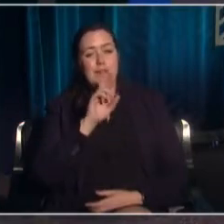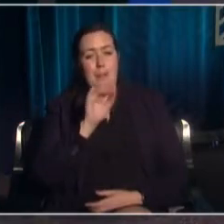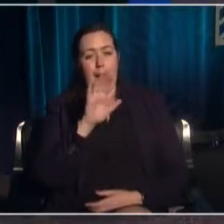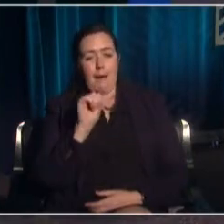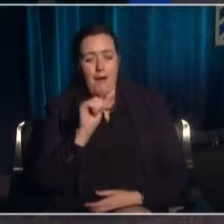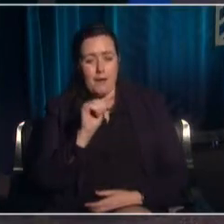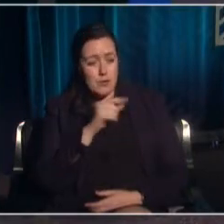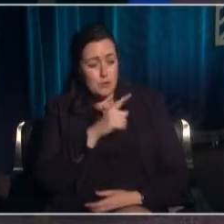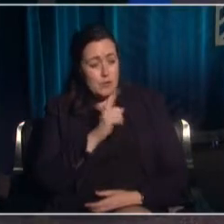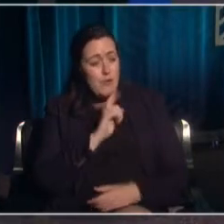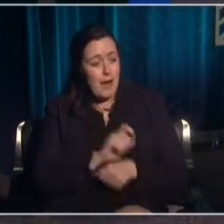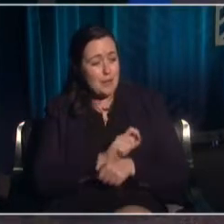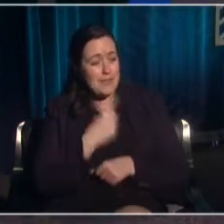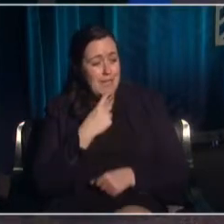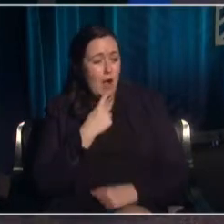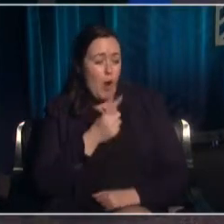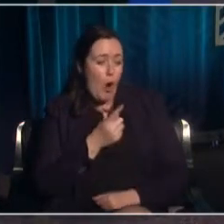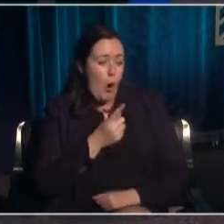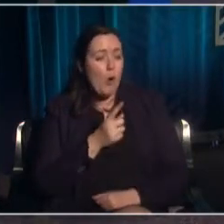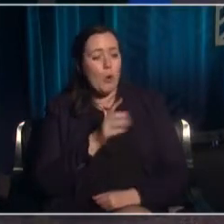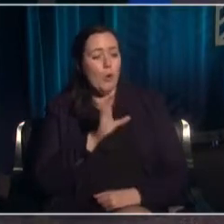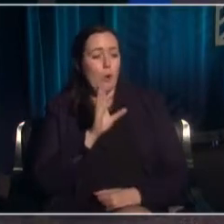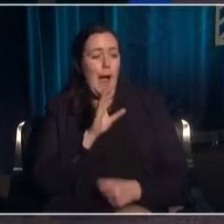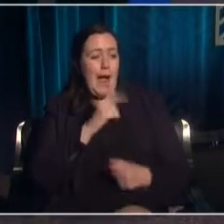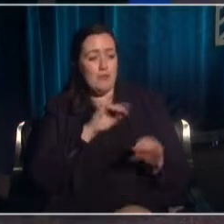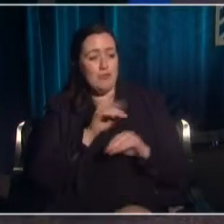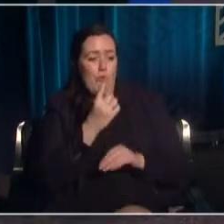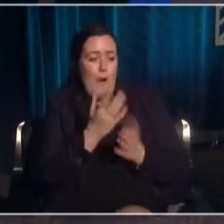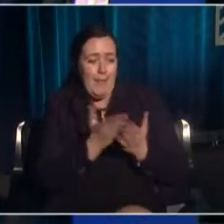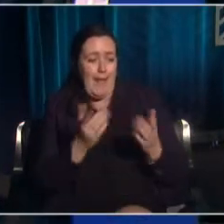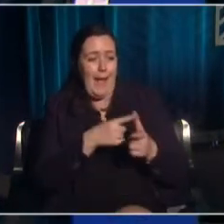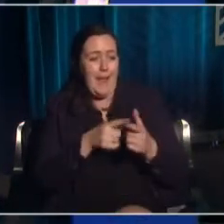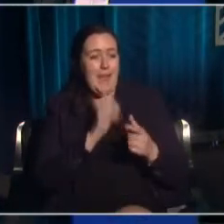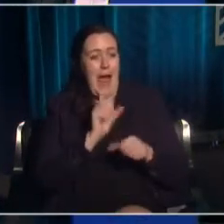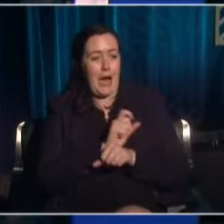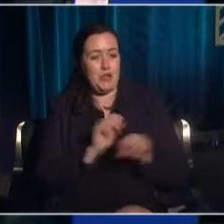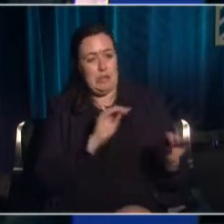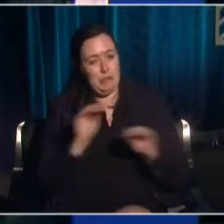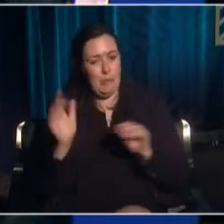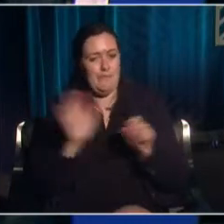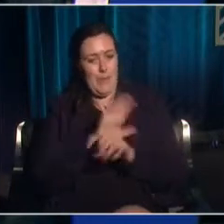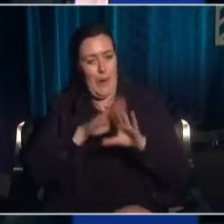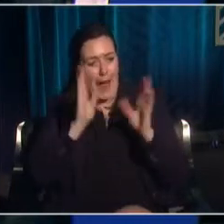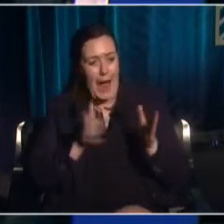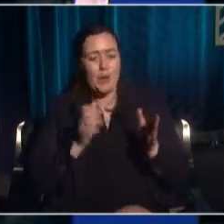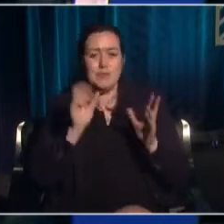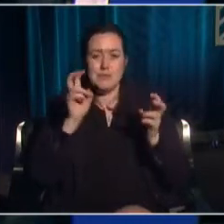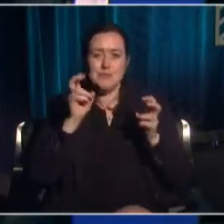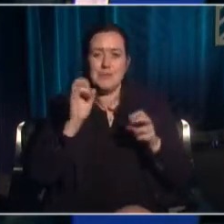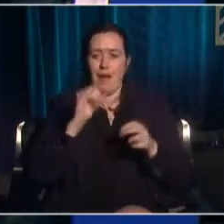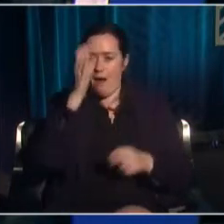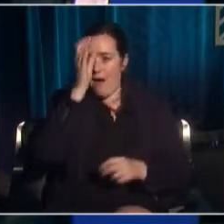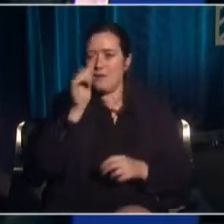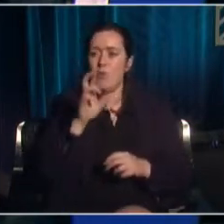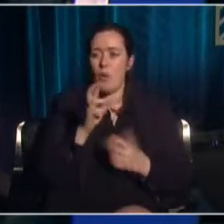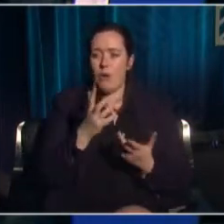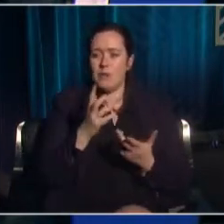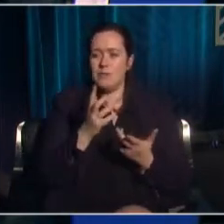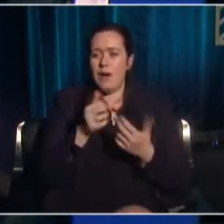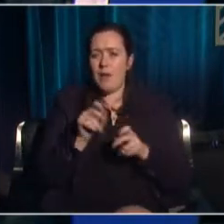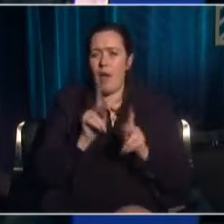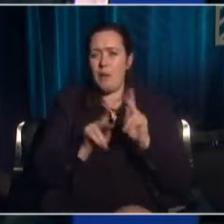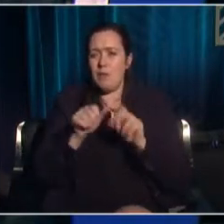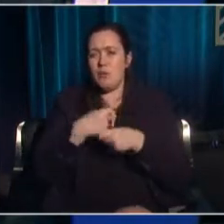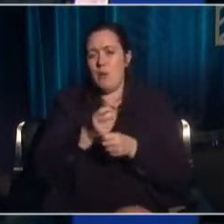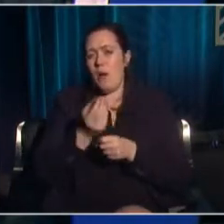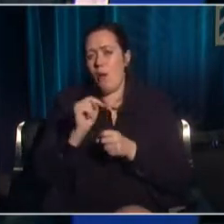them one small thing, let them start small and go from there? I think you've got to let people make their own choices. I think sometimes as campaigners, we make the